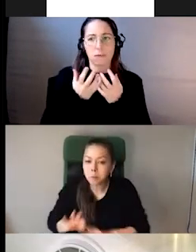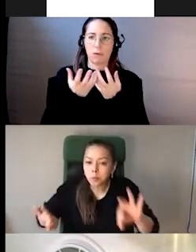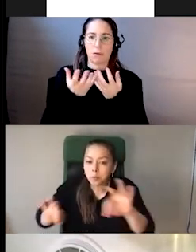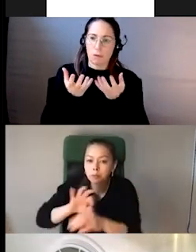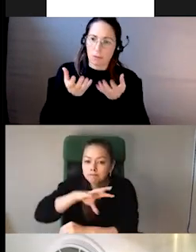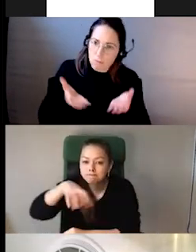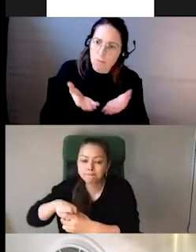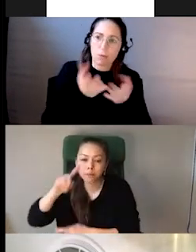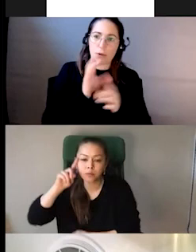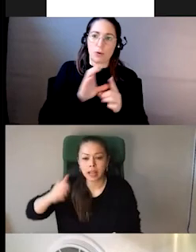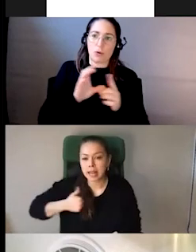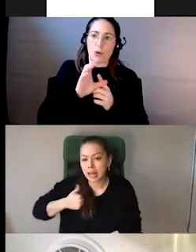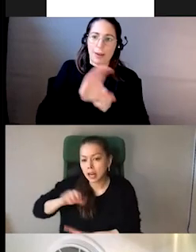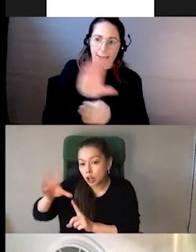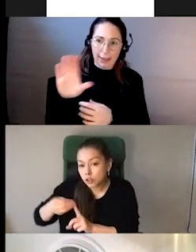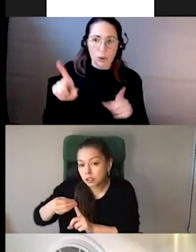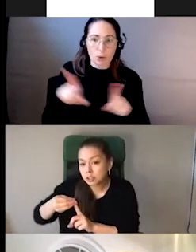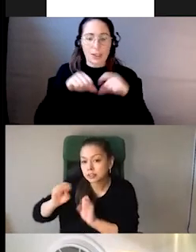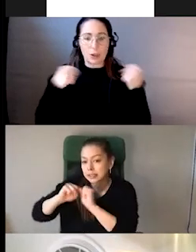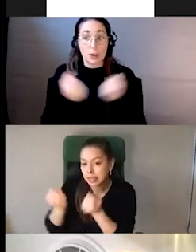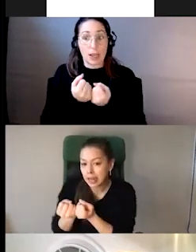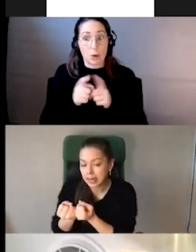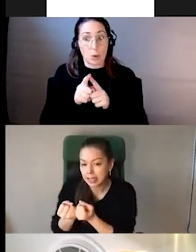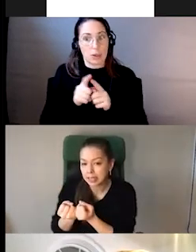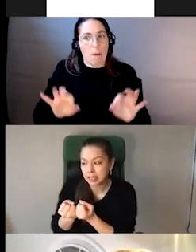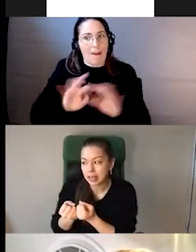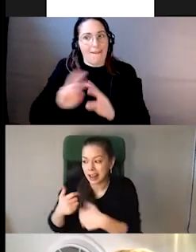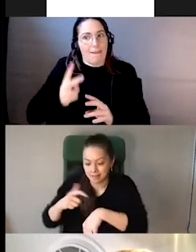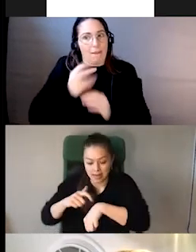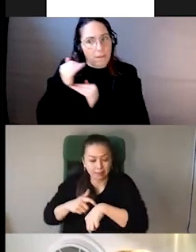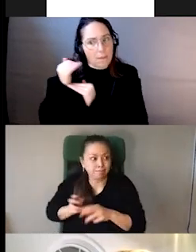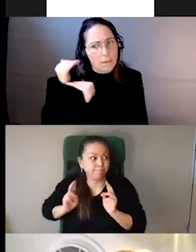society, and there's an urgency to preserve them.